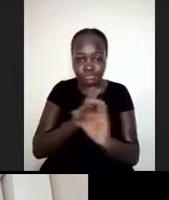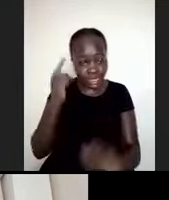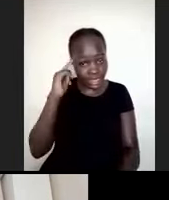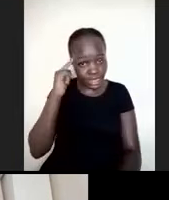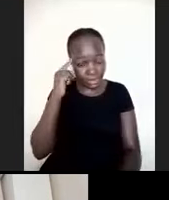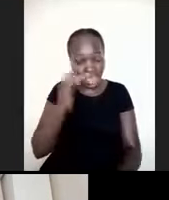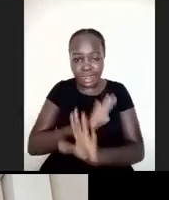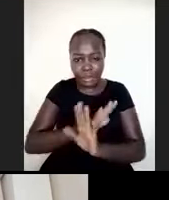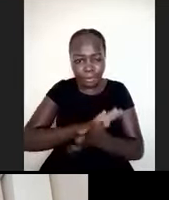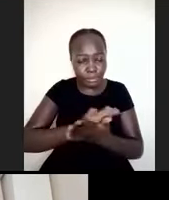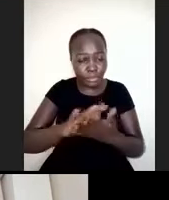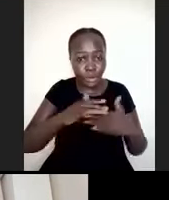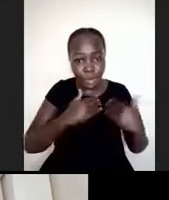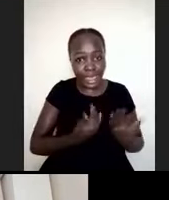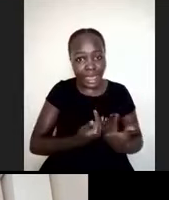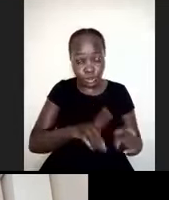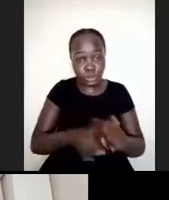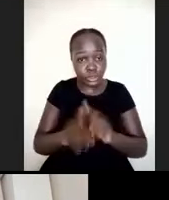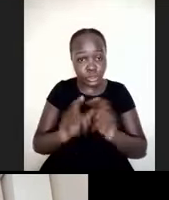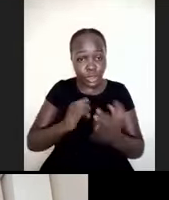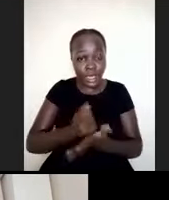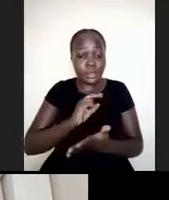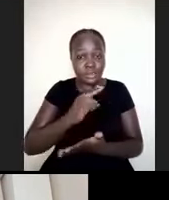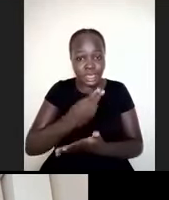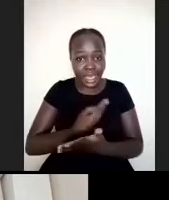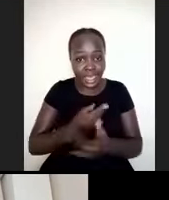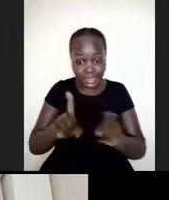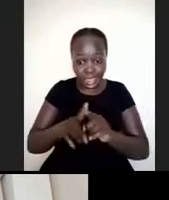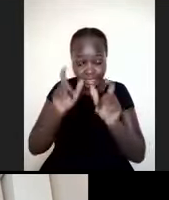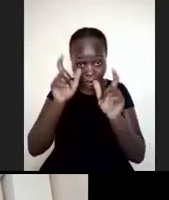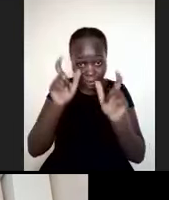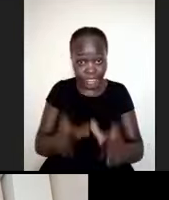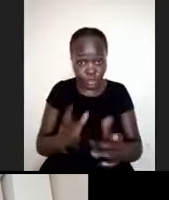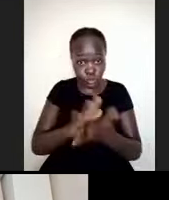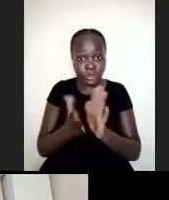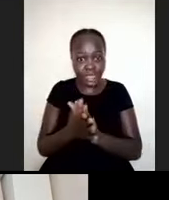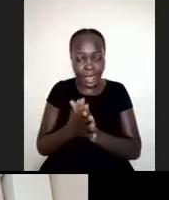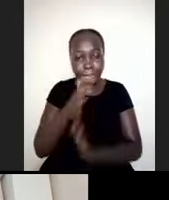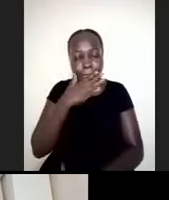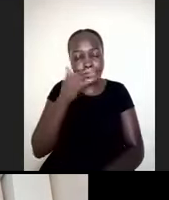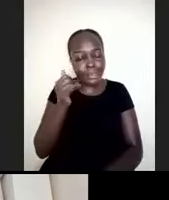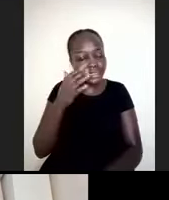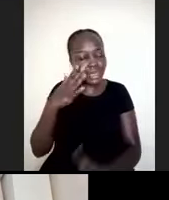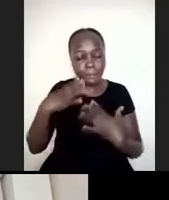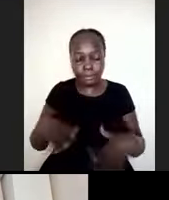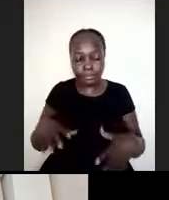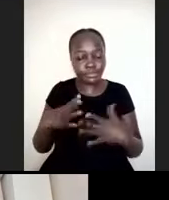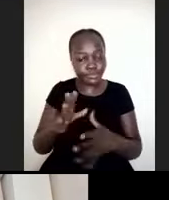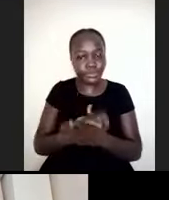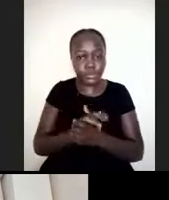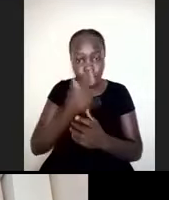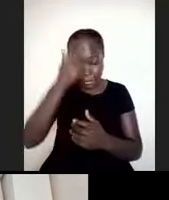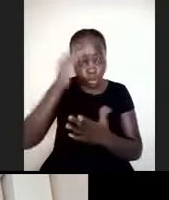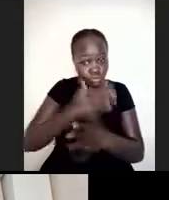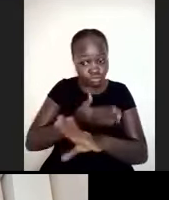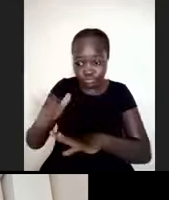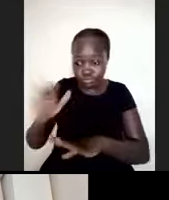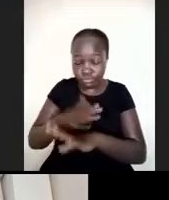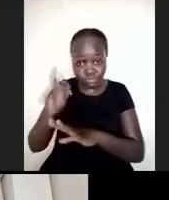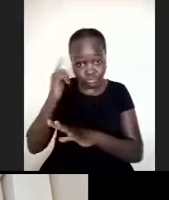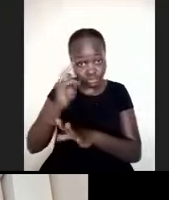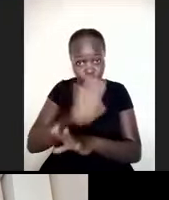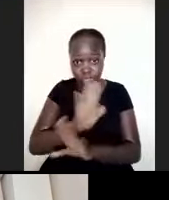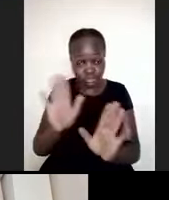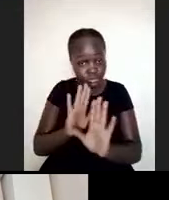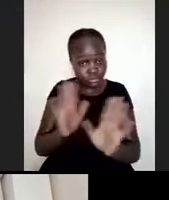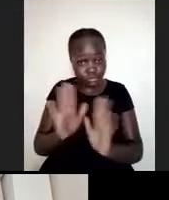heart. It even helps you as a person to become a better person, because you're not wasting your thoughts